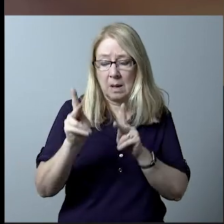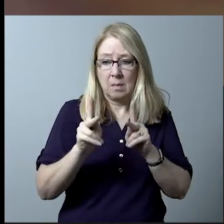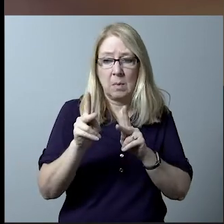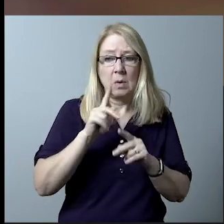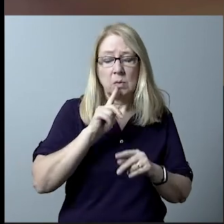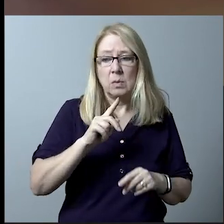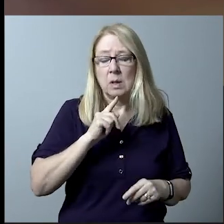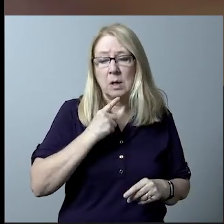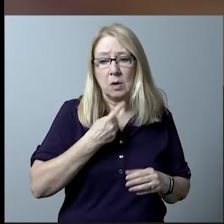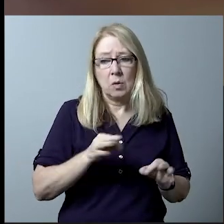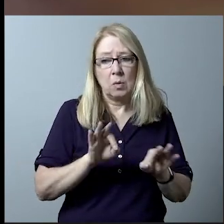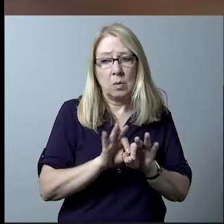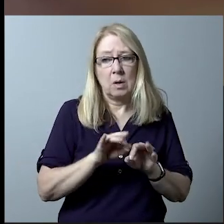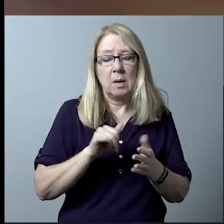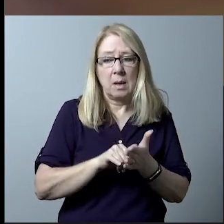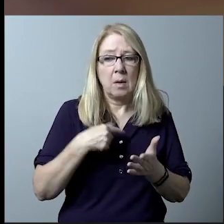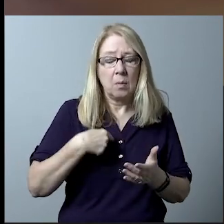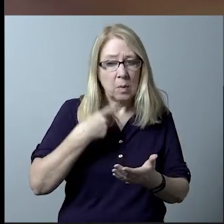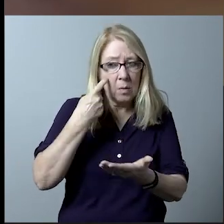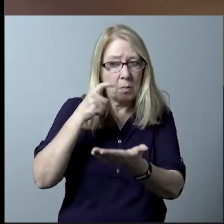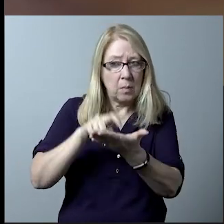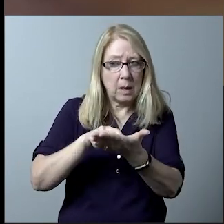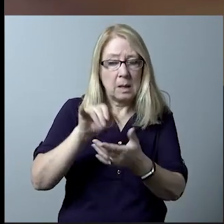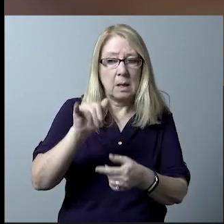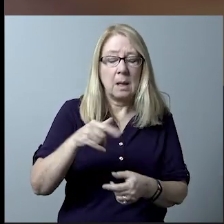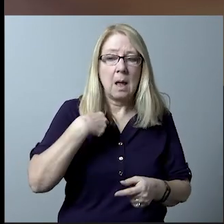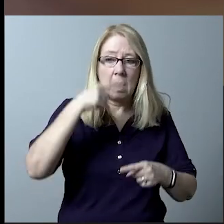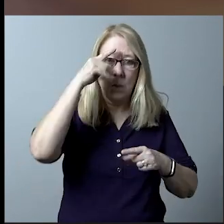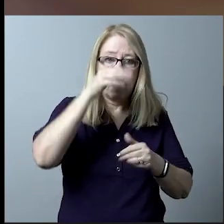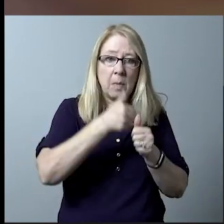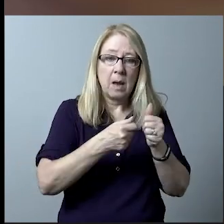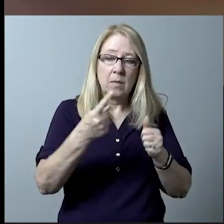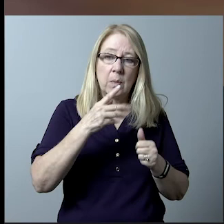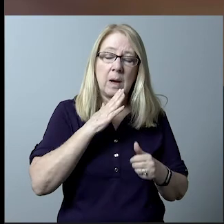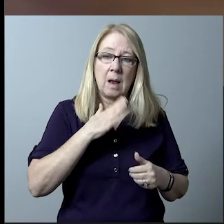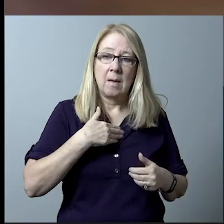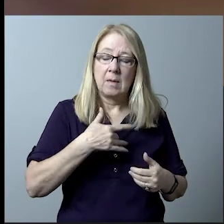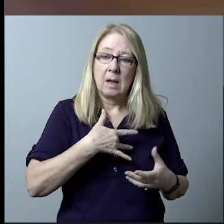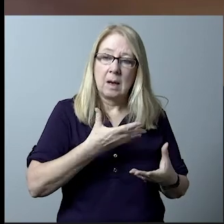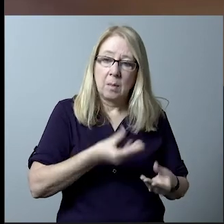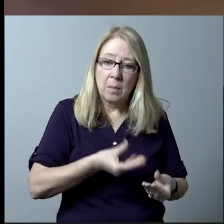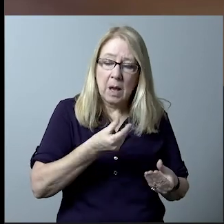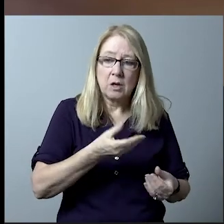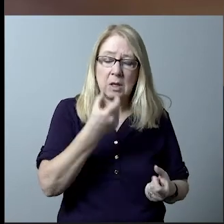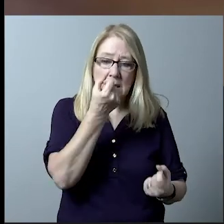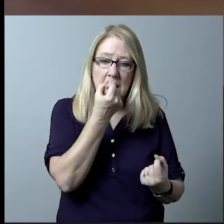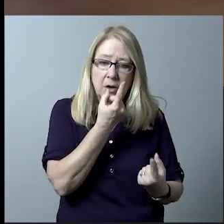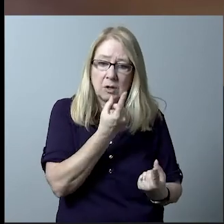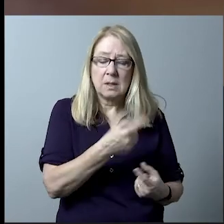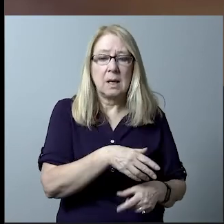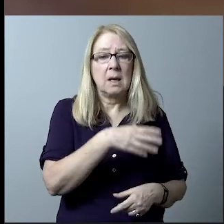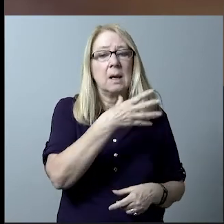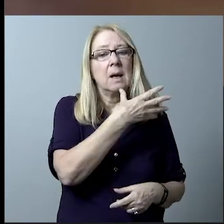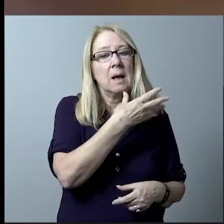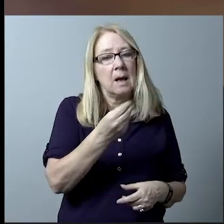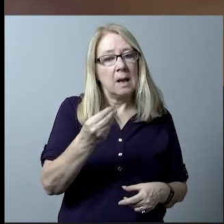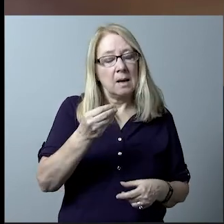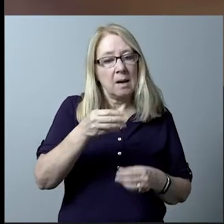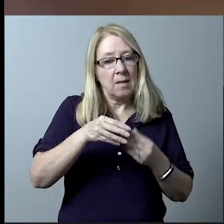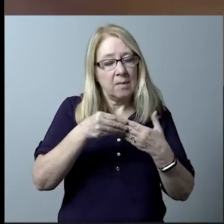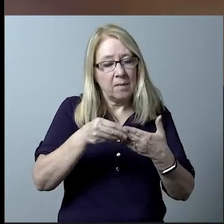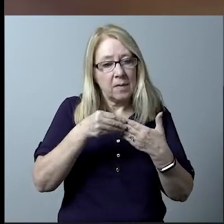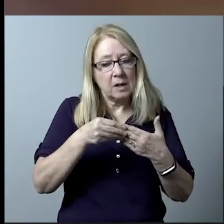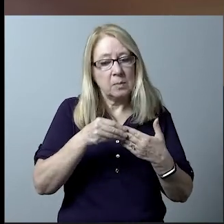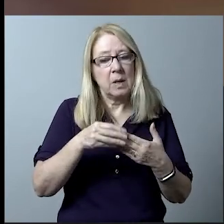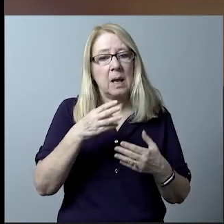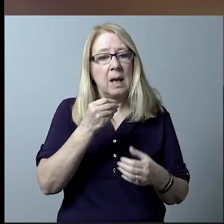identities. And it's so critical that we acknowledge that. So I hope that everyone will be leading with compassion and understanding,